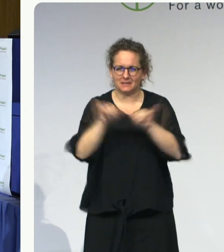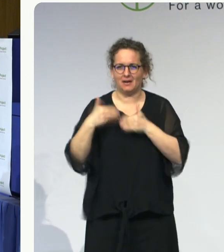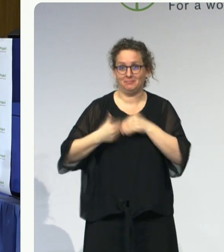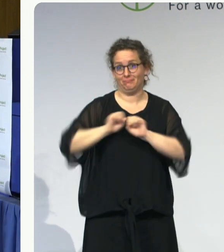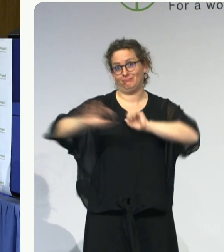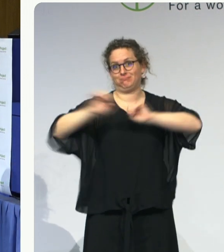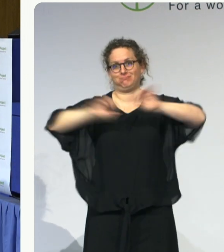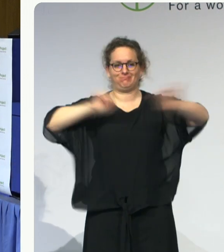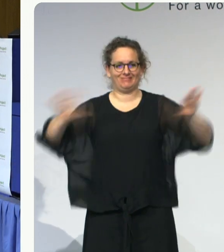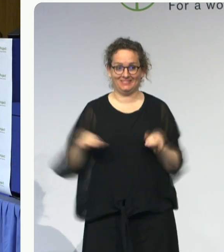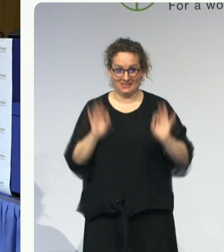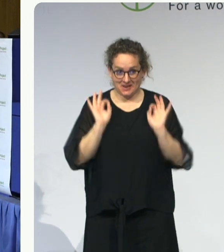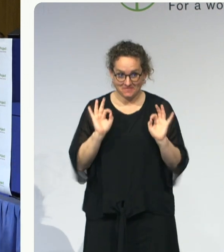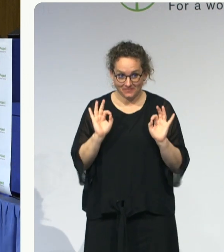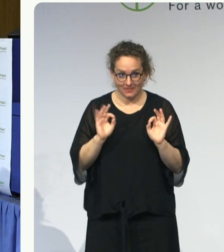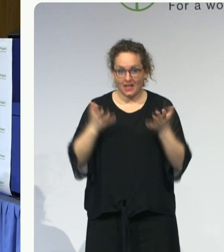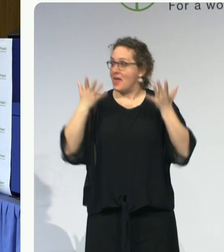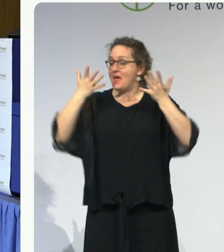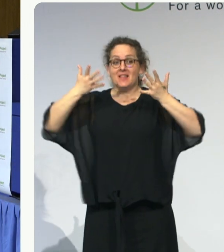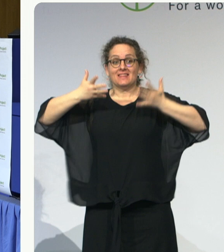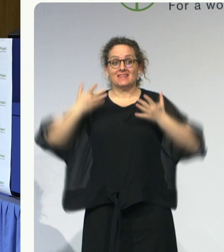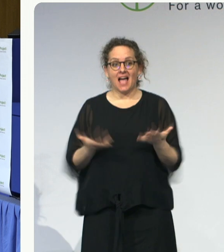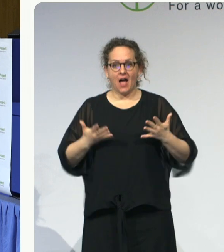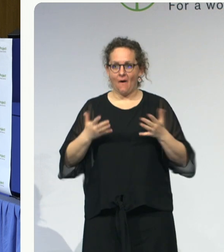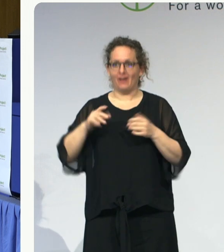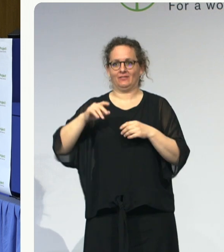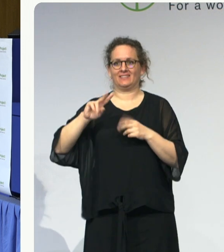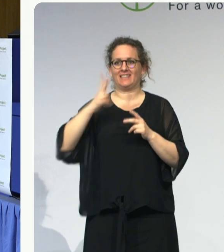Okay. Okay, Wilfred, take it over.